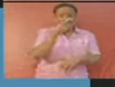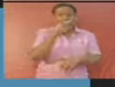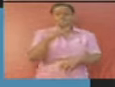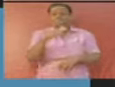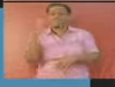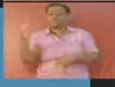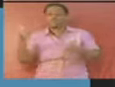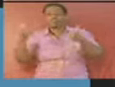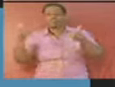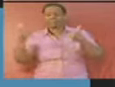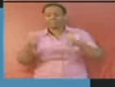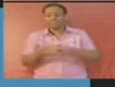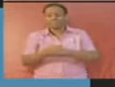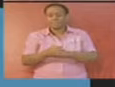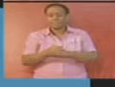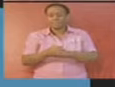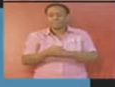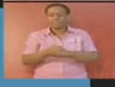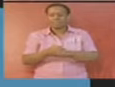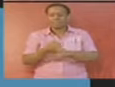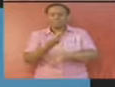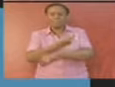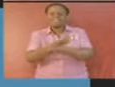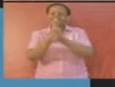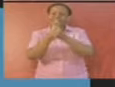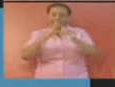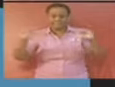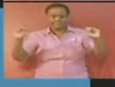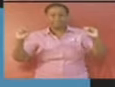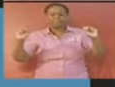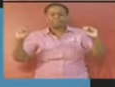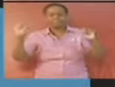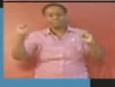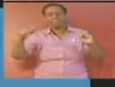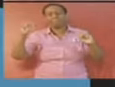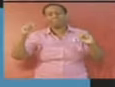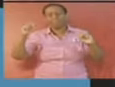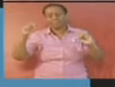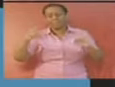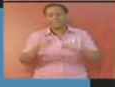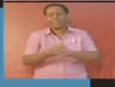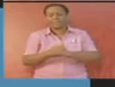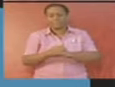And vaccines are safe. We have five other on the other slide. Go to the next slide.